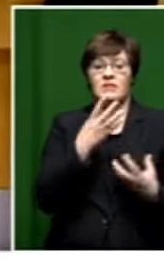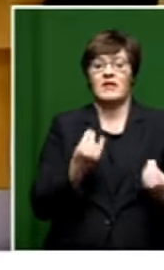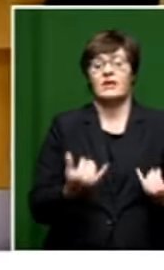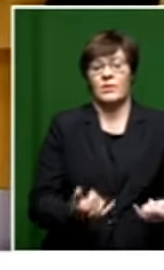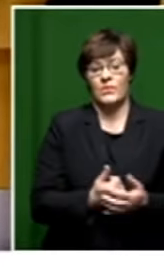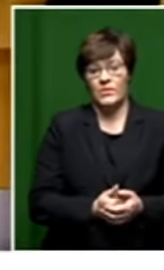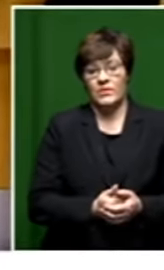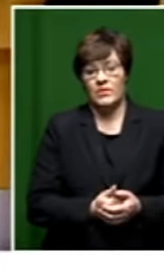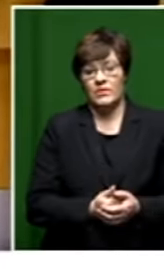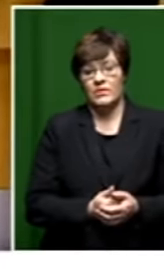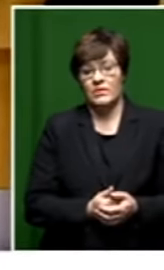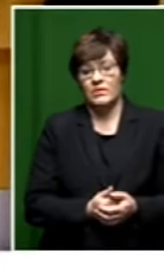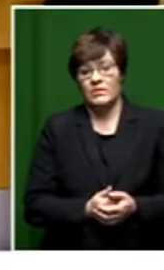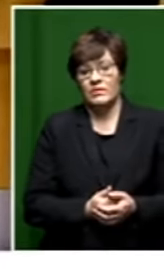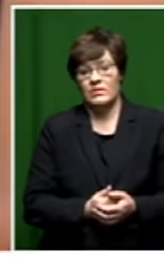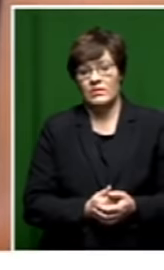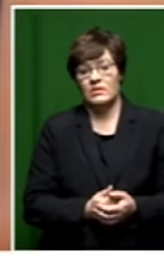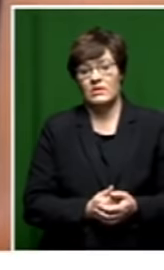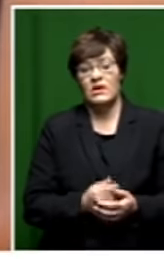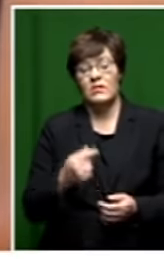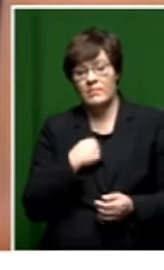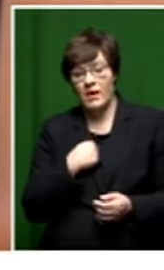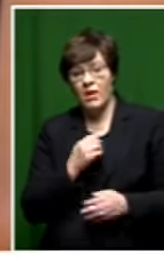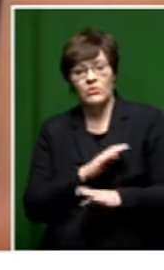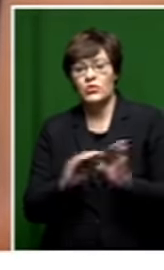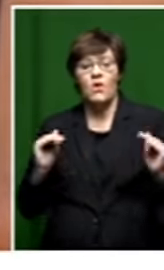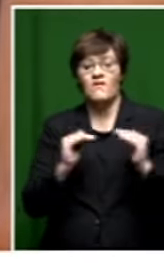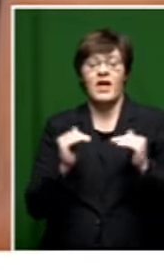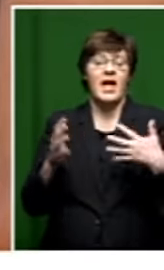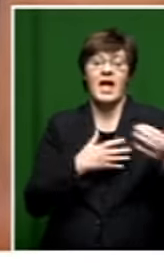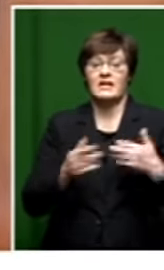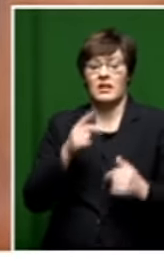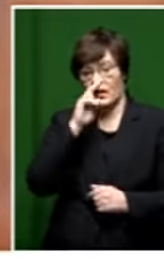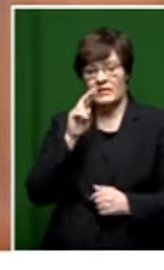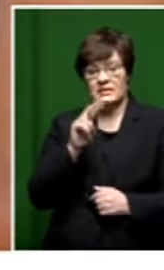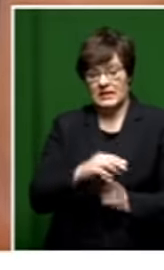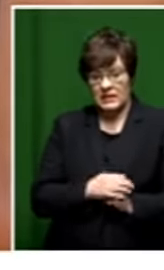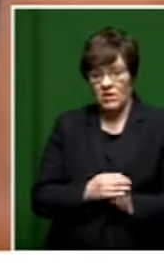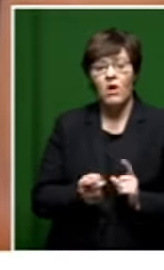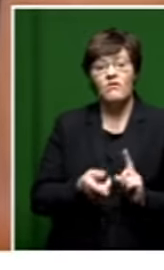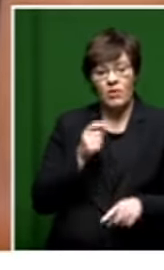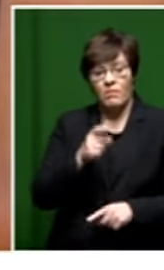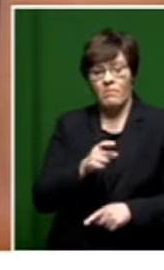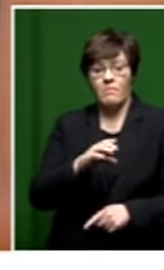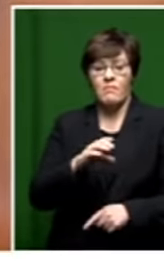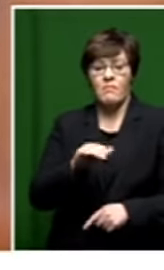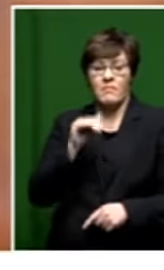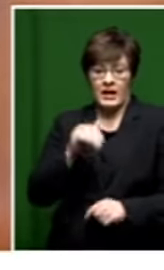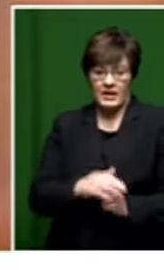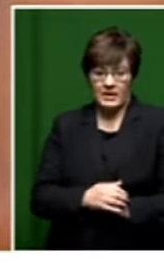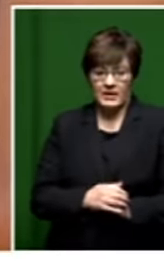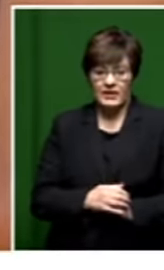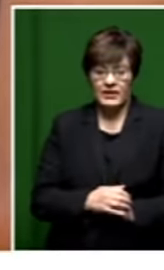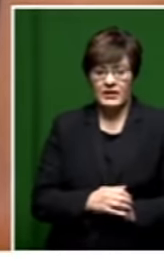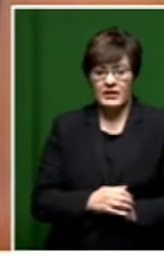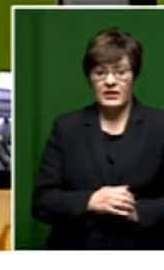They can now raise the instances of unfair treatment that they see or they get from their banks,